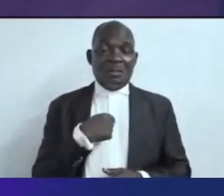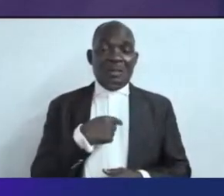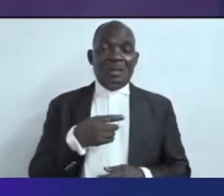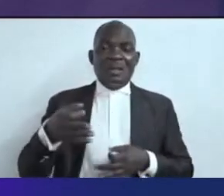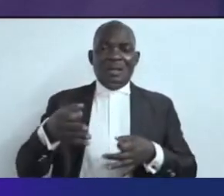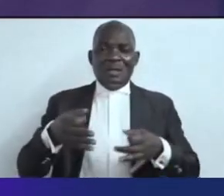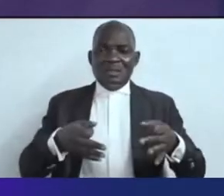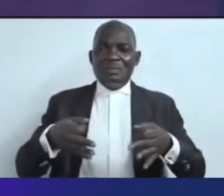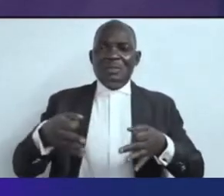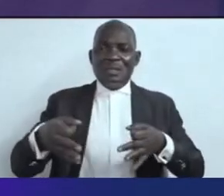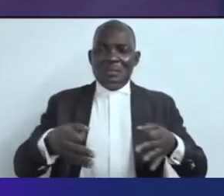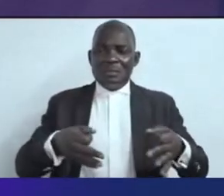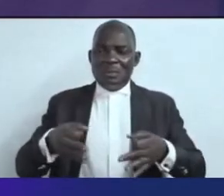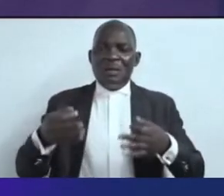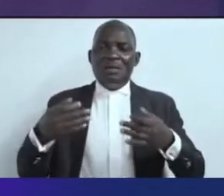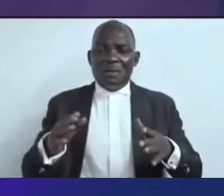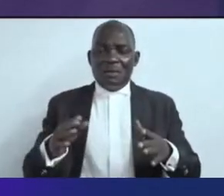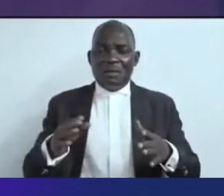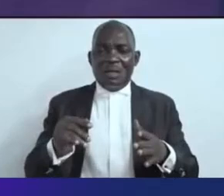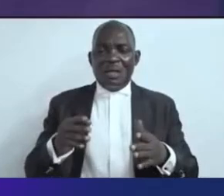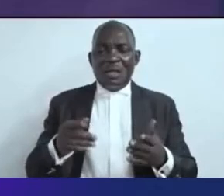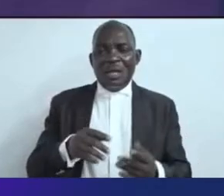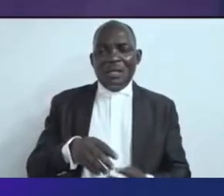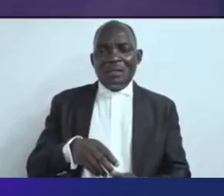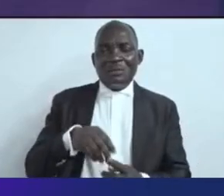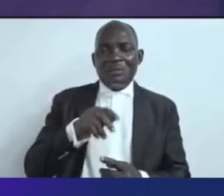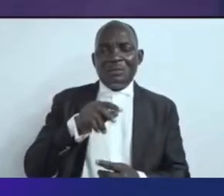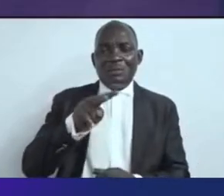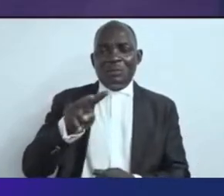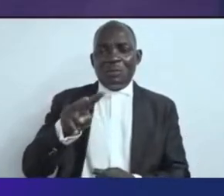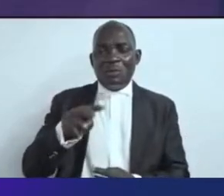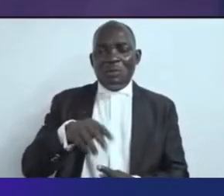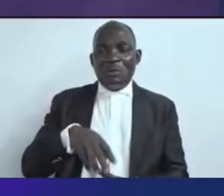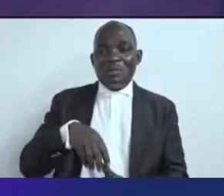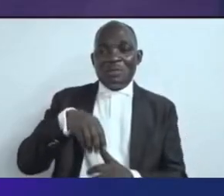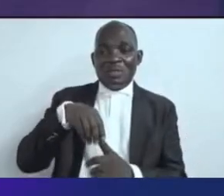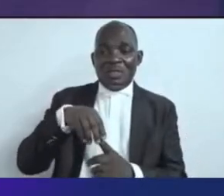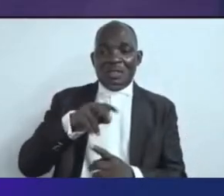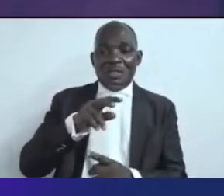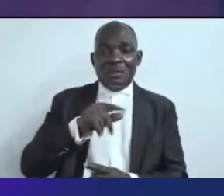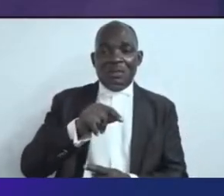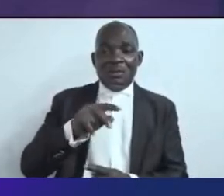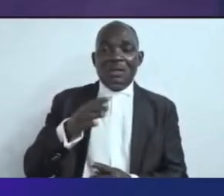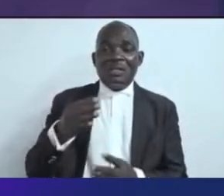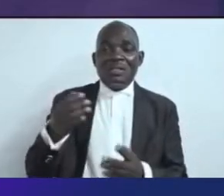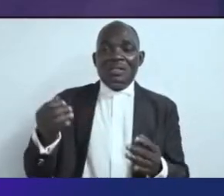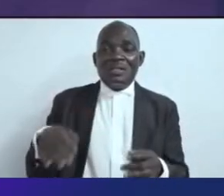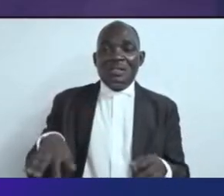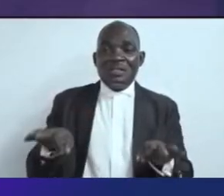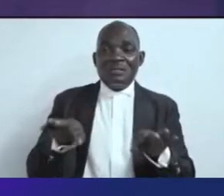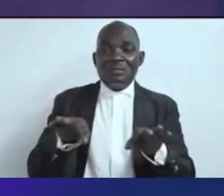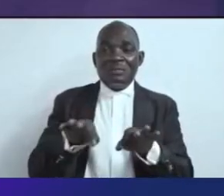explained the uniqueness of 2024 and the importance of